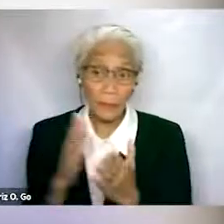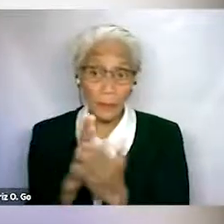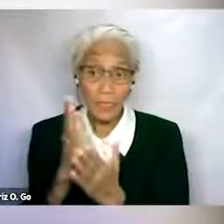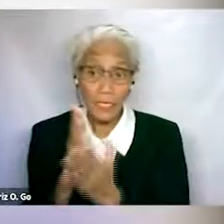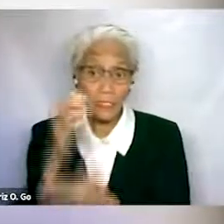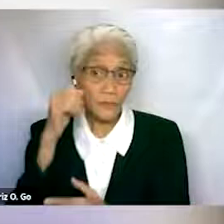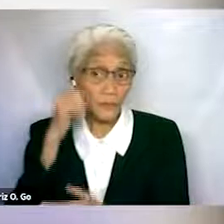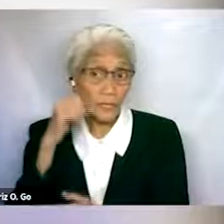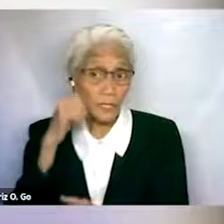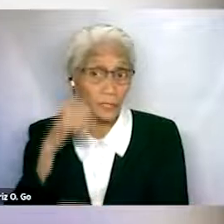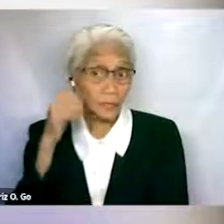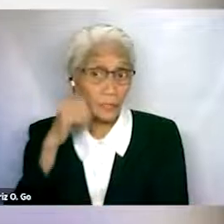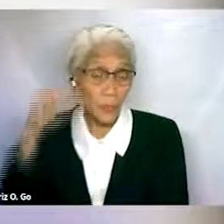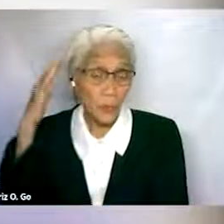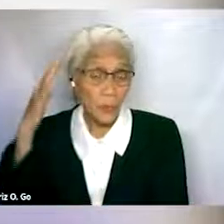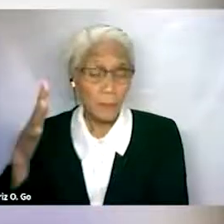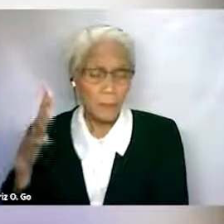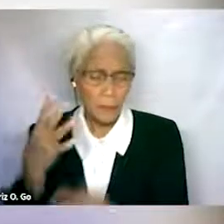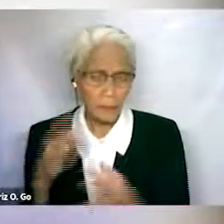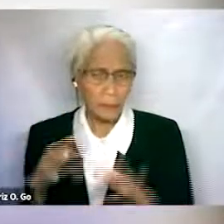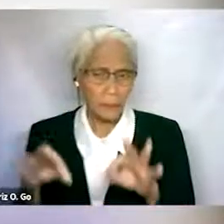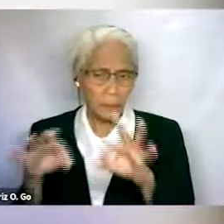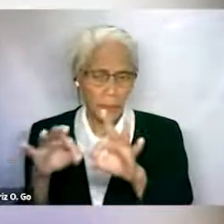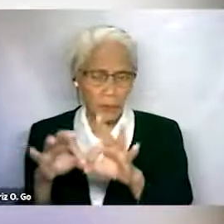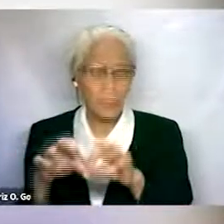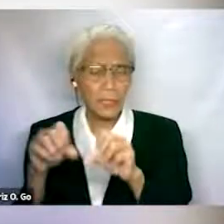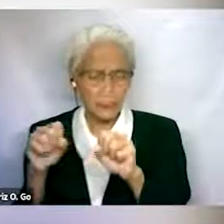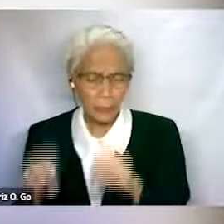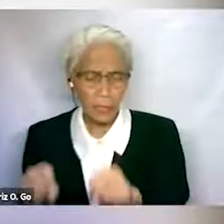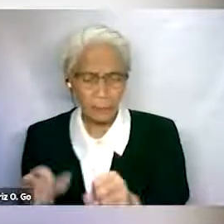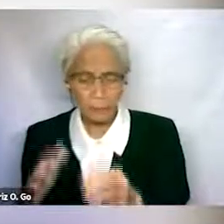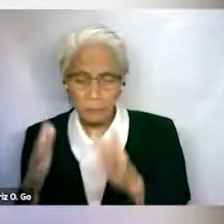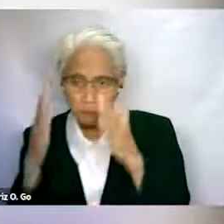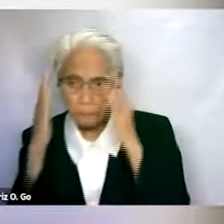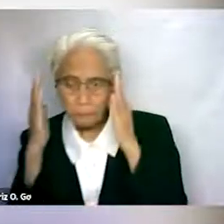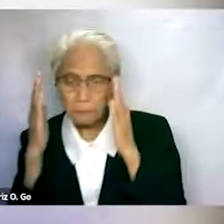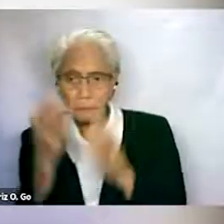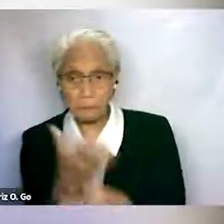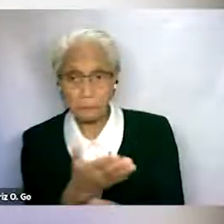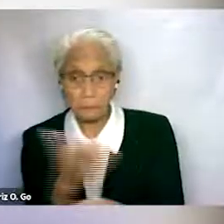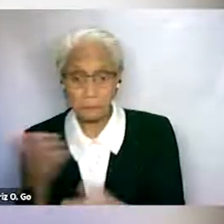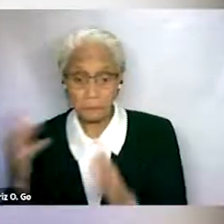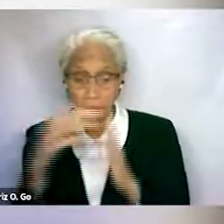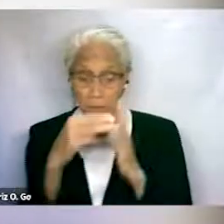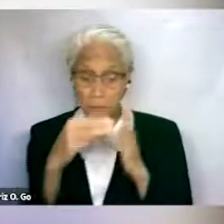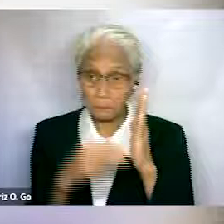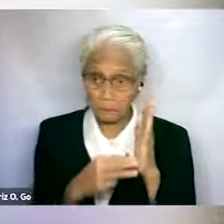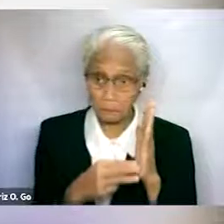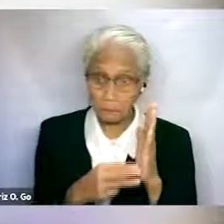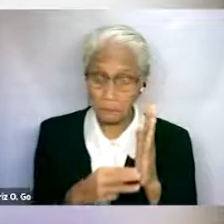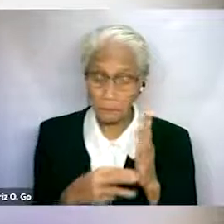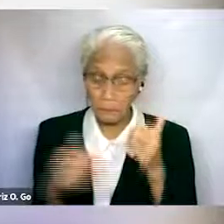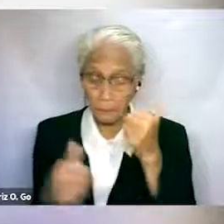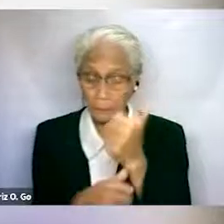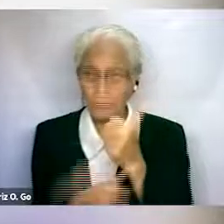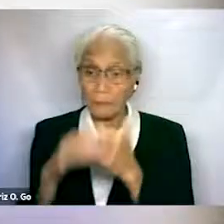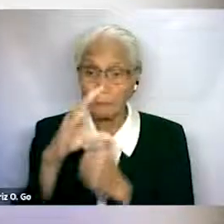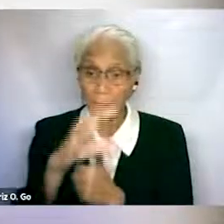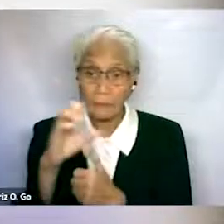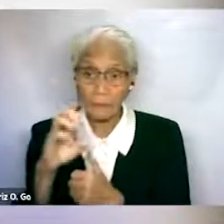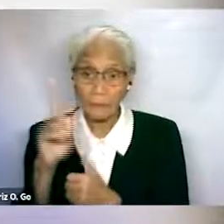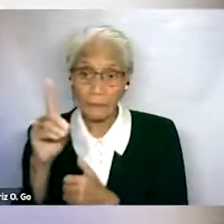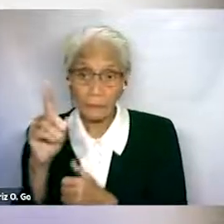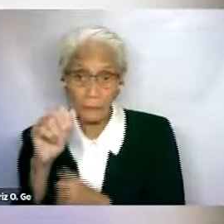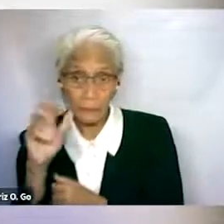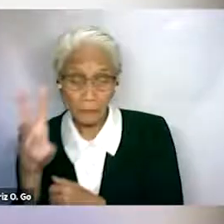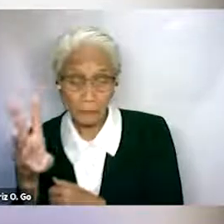experts. In the case of CEDAW, it's 23 experts, and the reporting cycle for states, third initial report would be every 4 years.